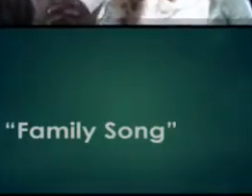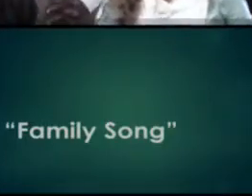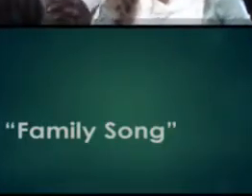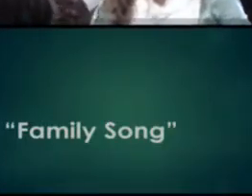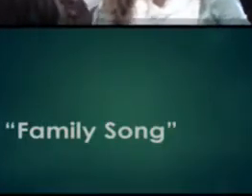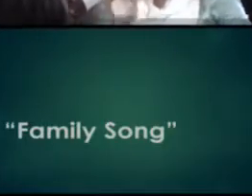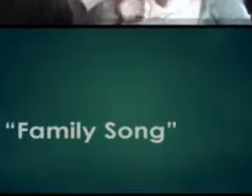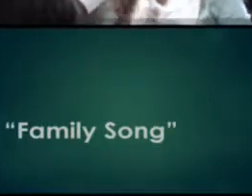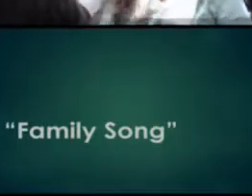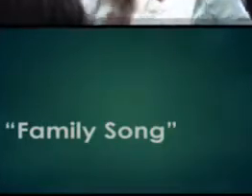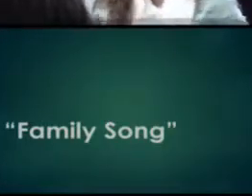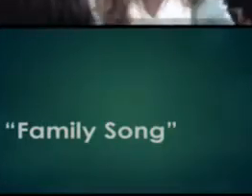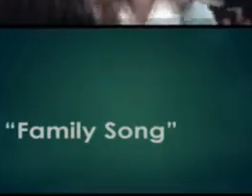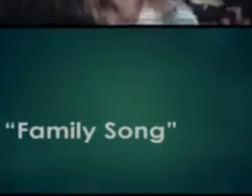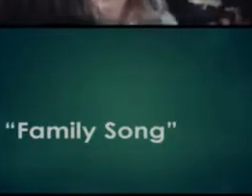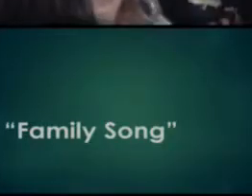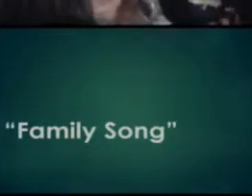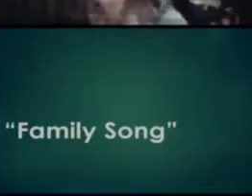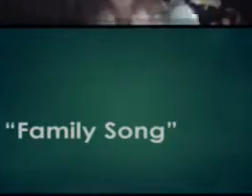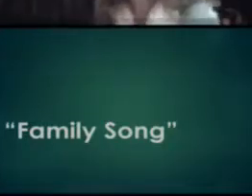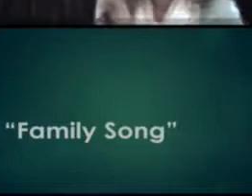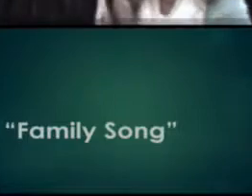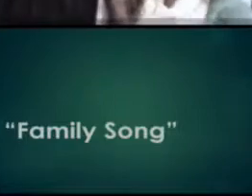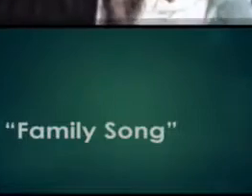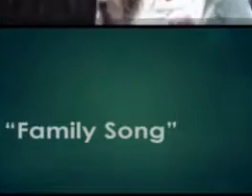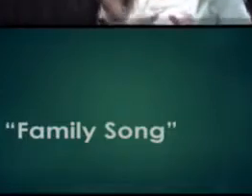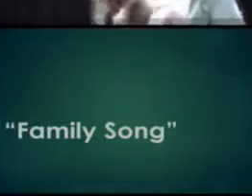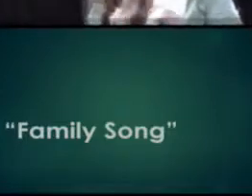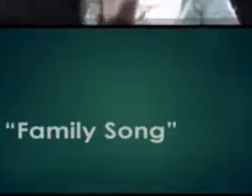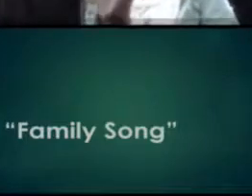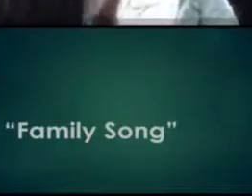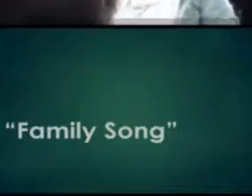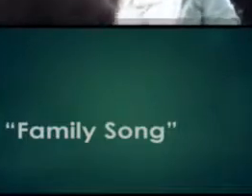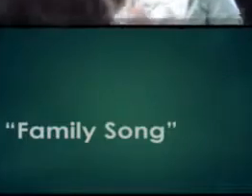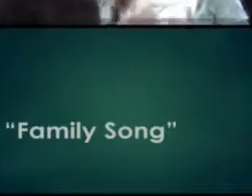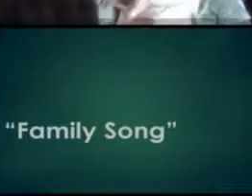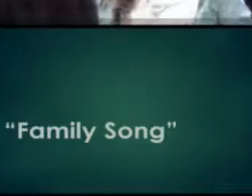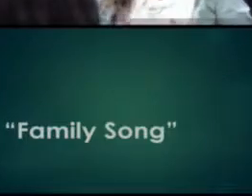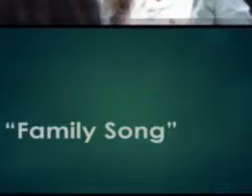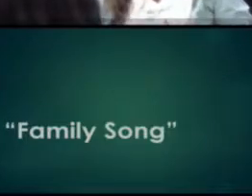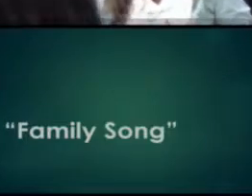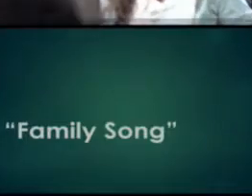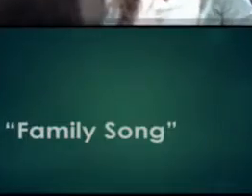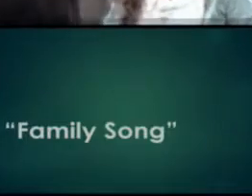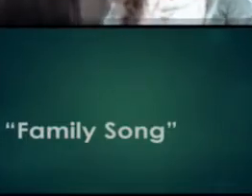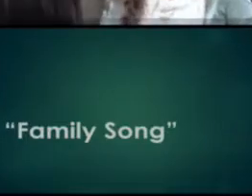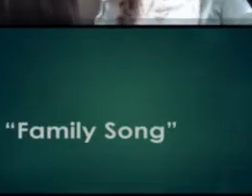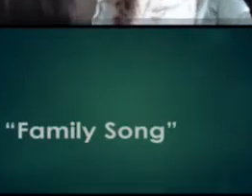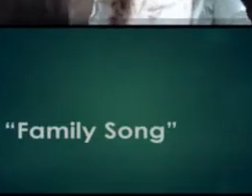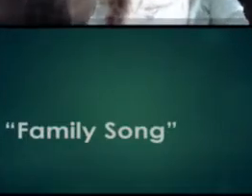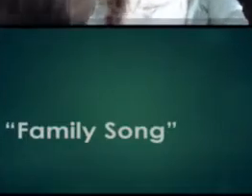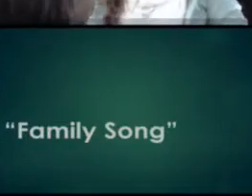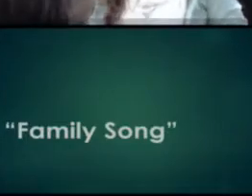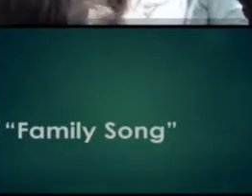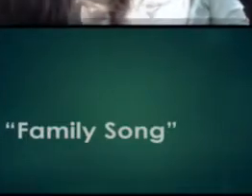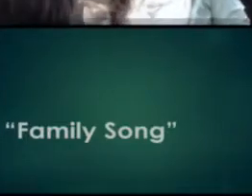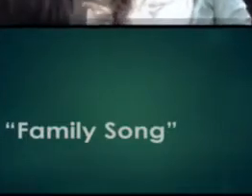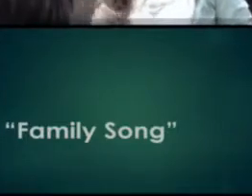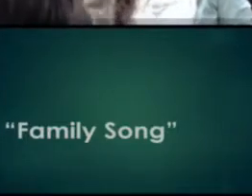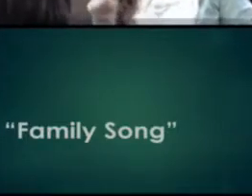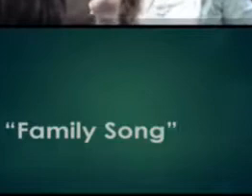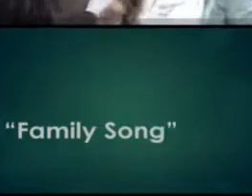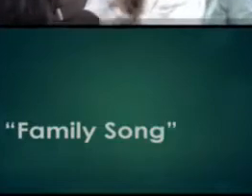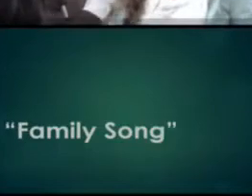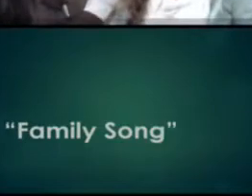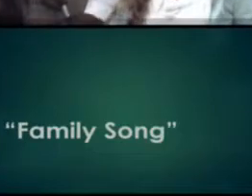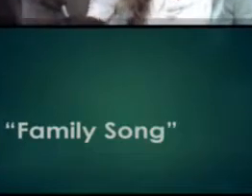singing our family song. This is a time when we greet each other and welcome each other. We talk for a few moments, and then we'll reassemble and